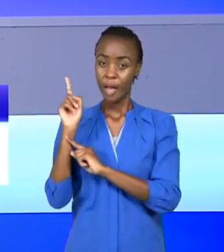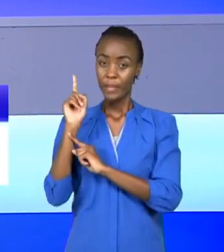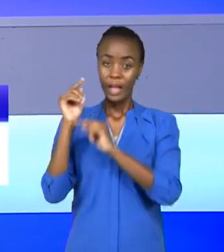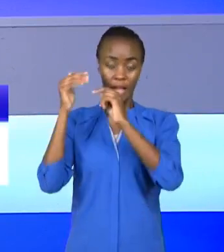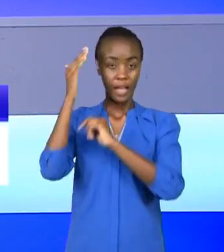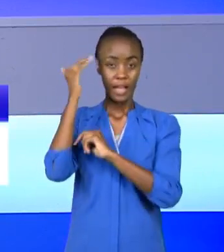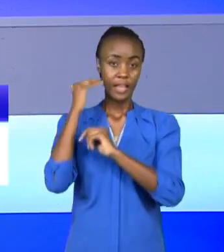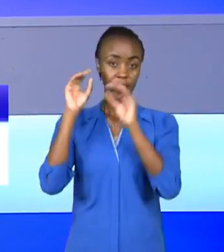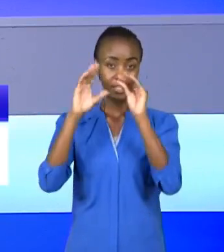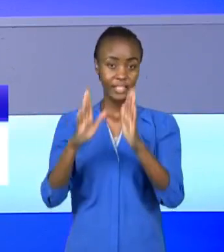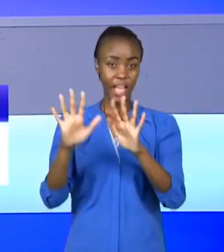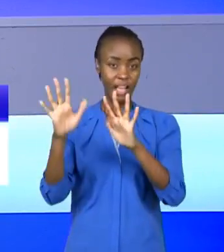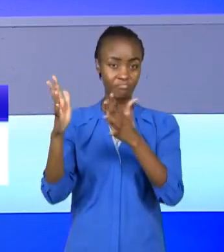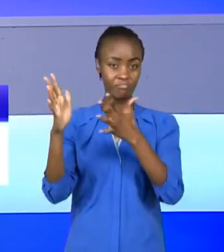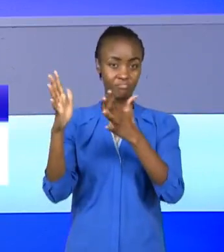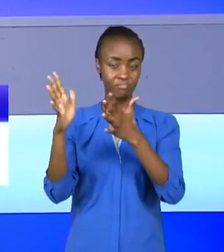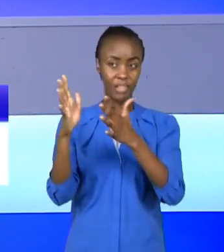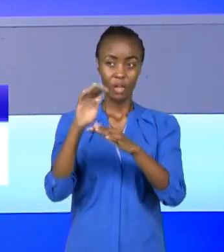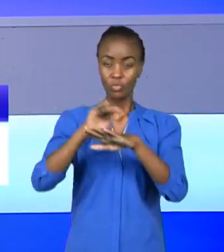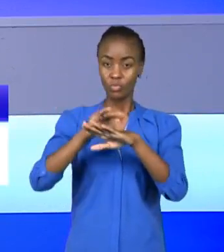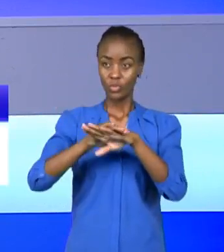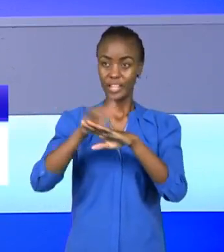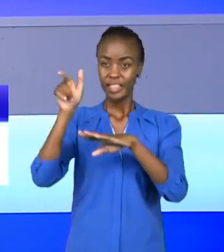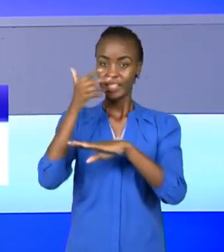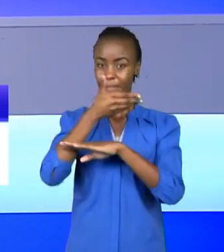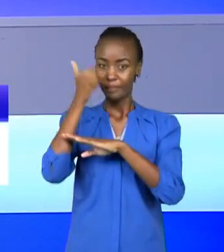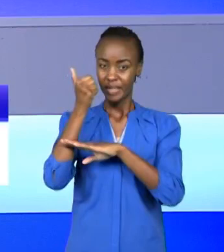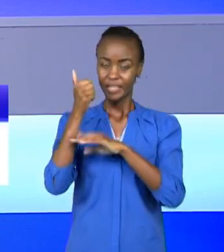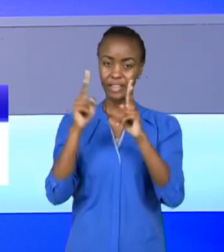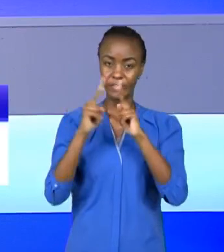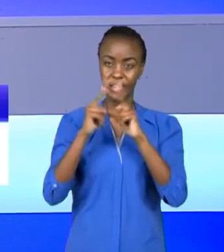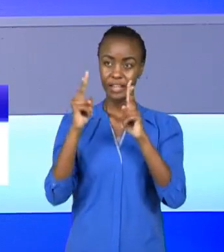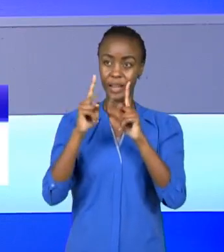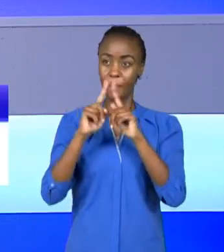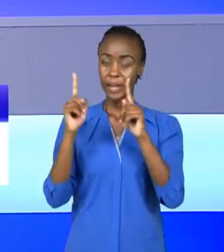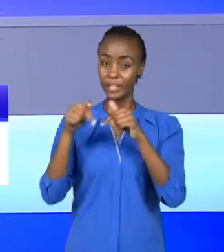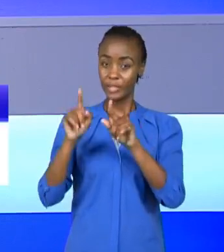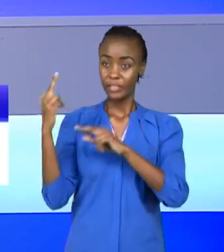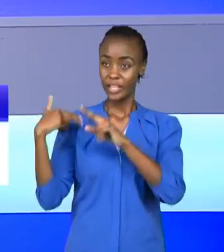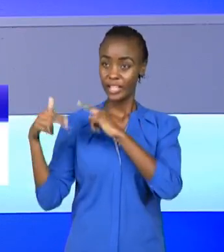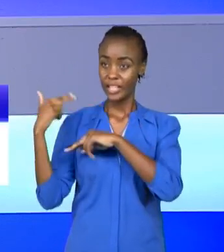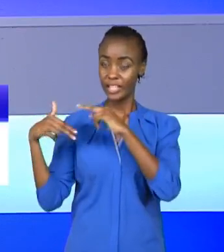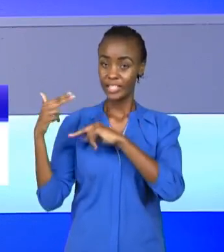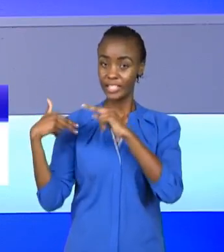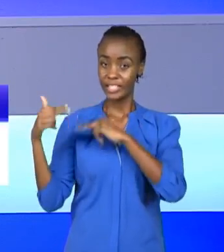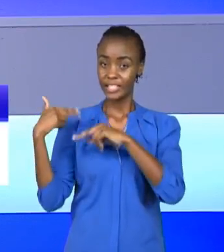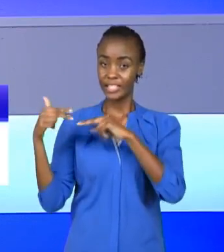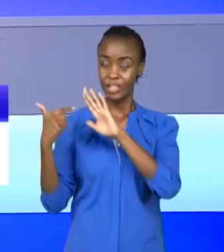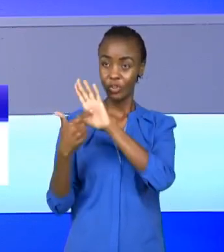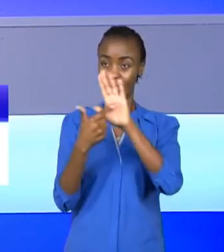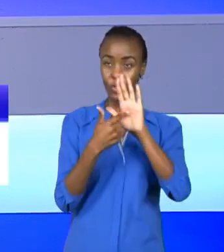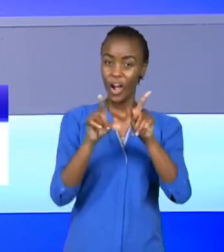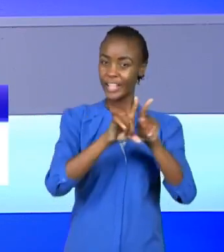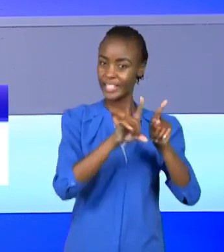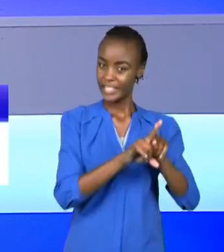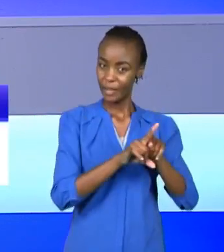Mulatya, has hailed the performance as one of her best in recent years, even though history will judge her fairly as similar results have been